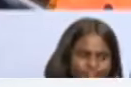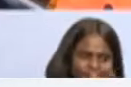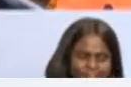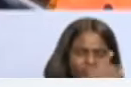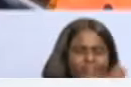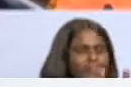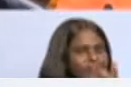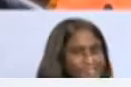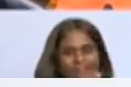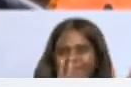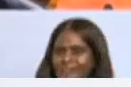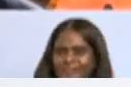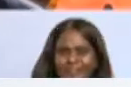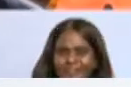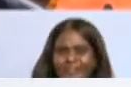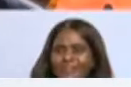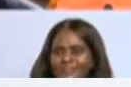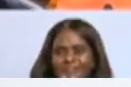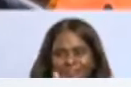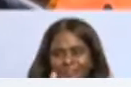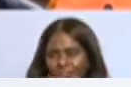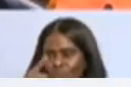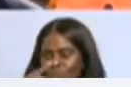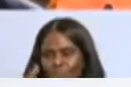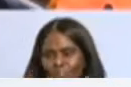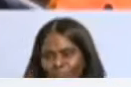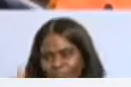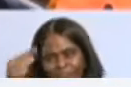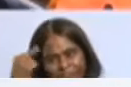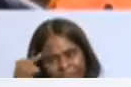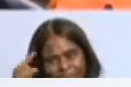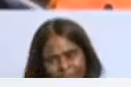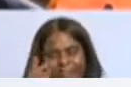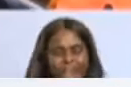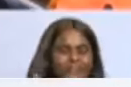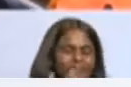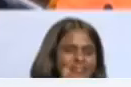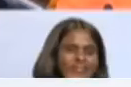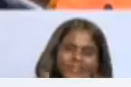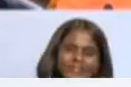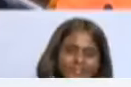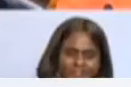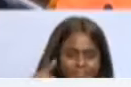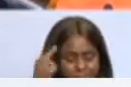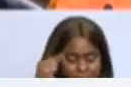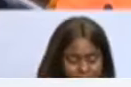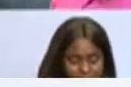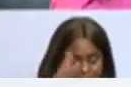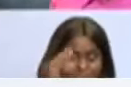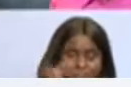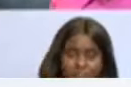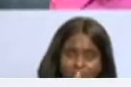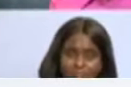blocks. It doesn't matter which government started doing these things. This government will complete them.